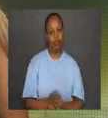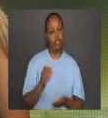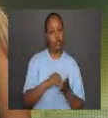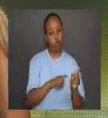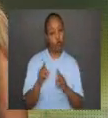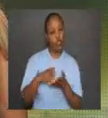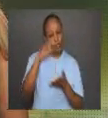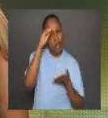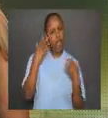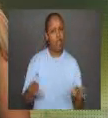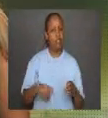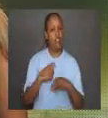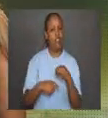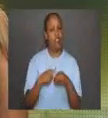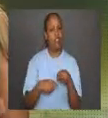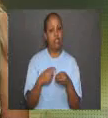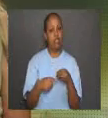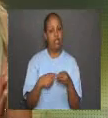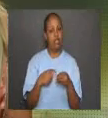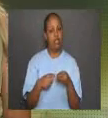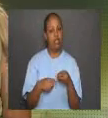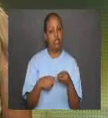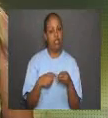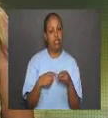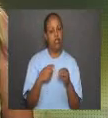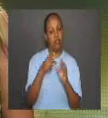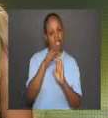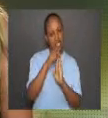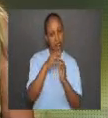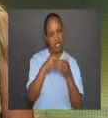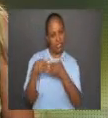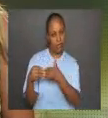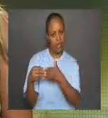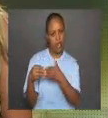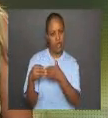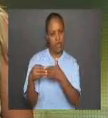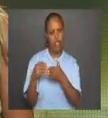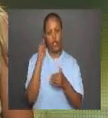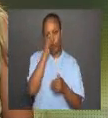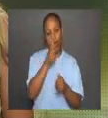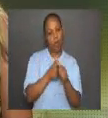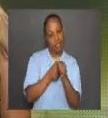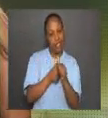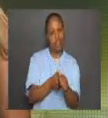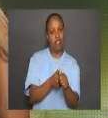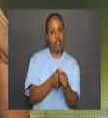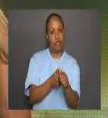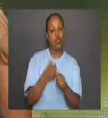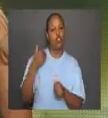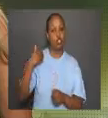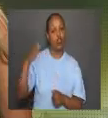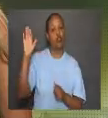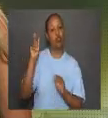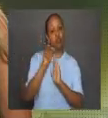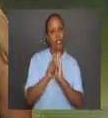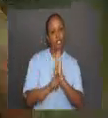also learned about some of the principles that guide Ethiopia's foreign